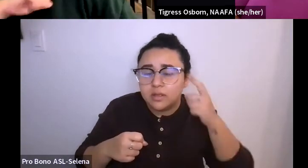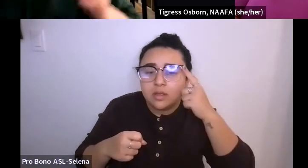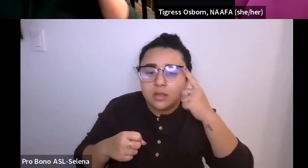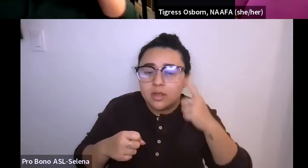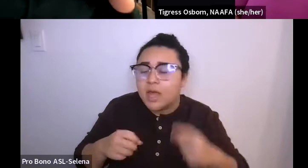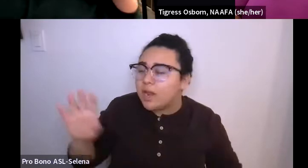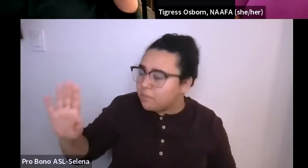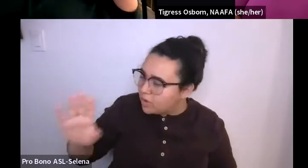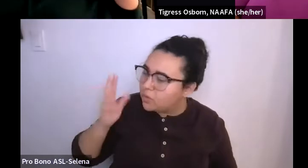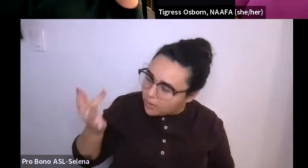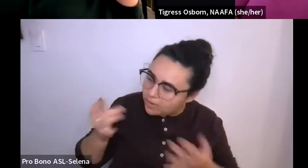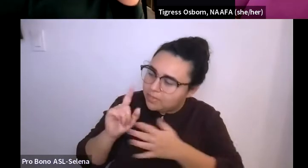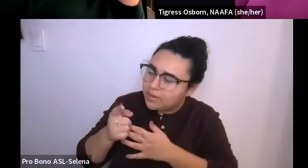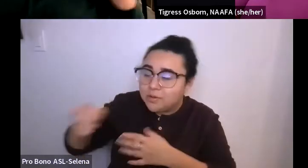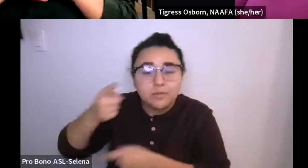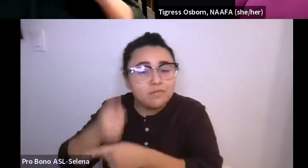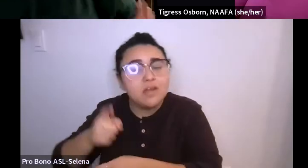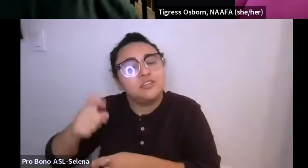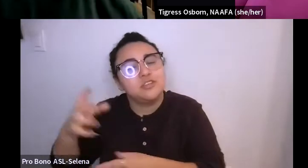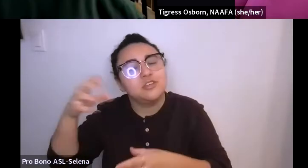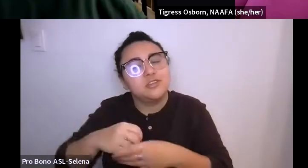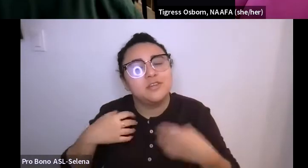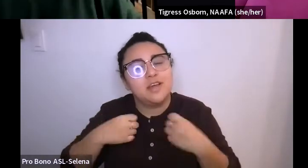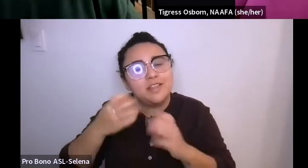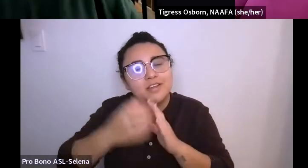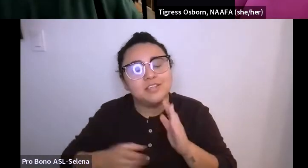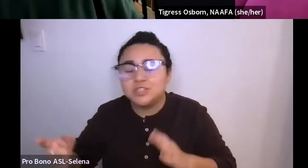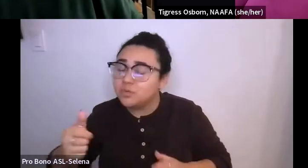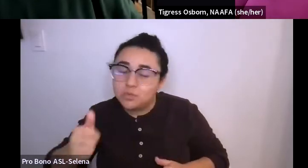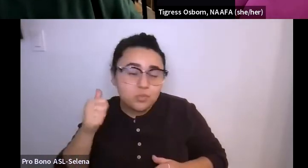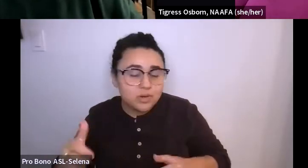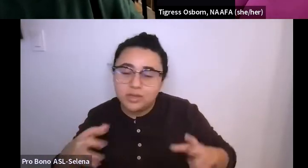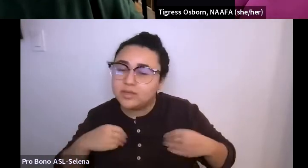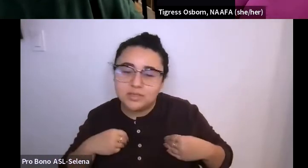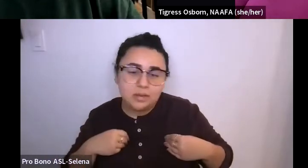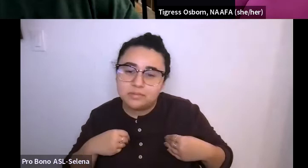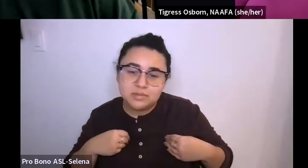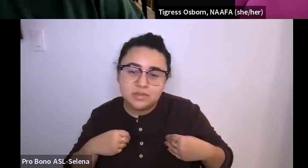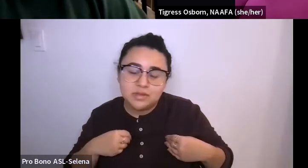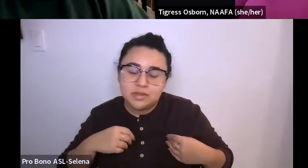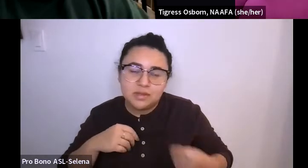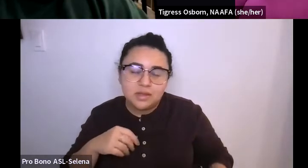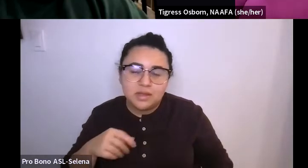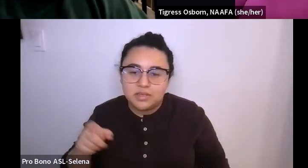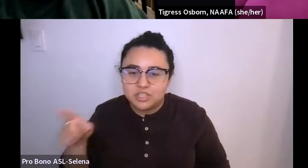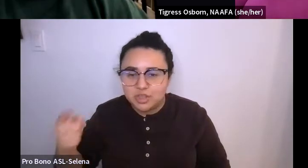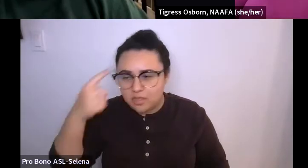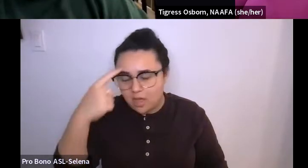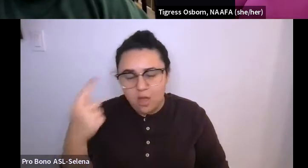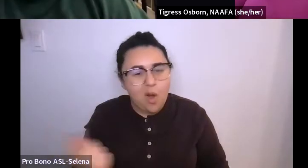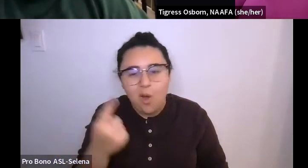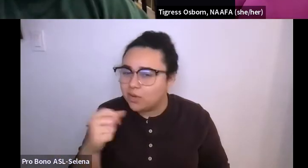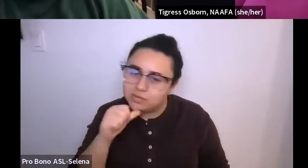health chapter. And then that became, she just wouldn't accept it. She wouldn't accept that it wasn't unhealthy to be fat. And that